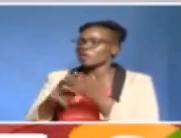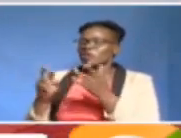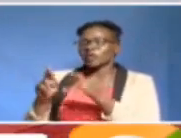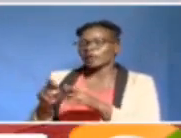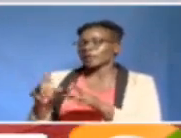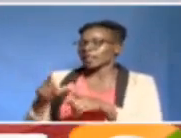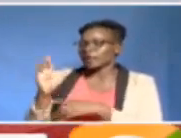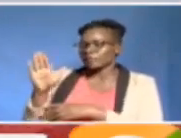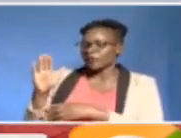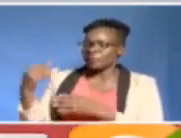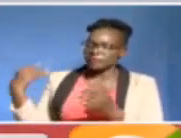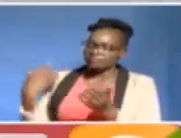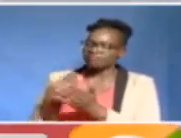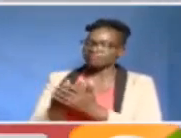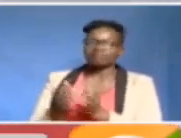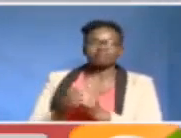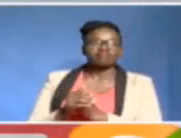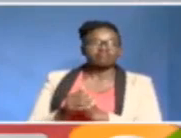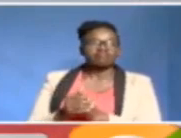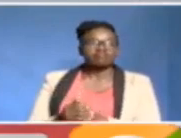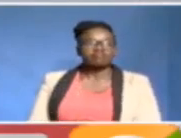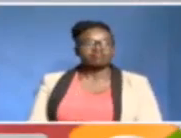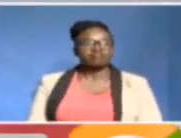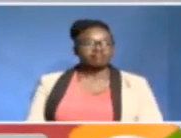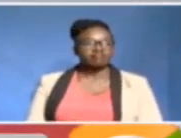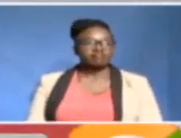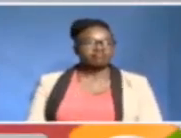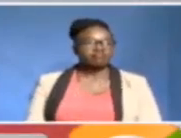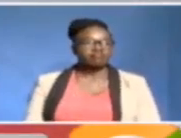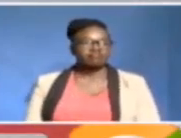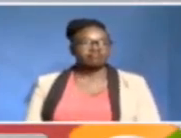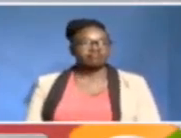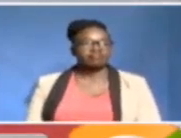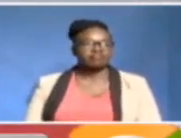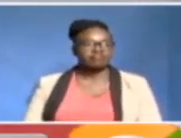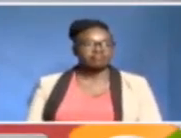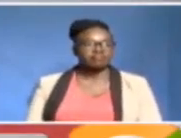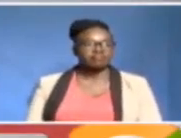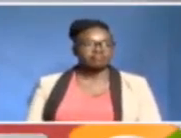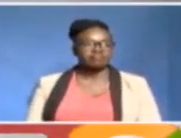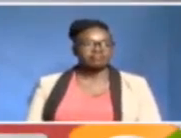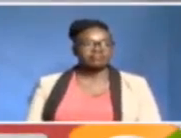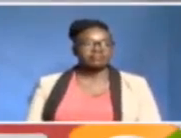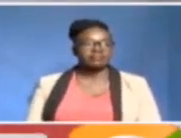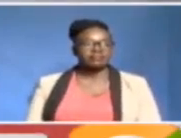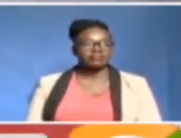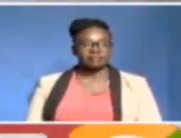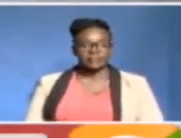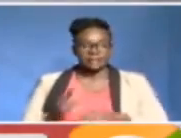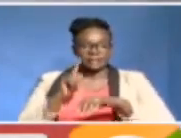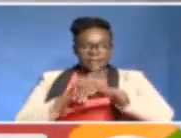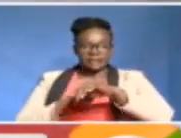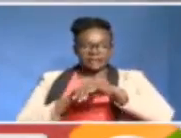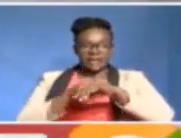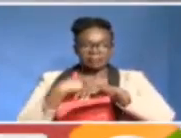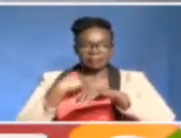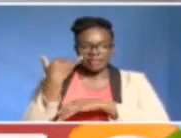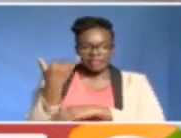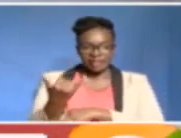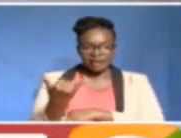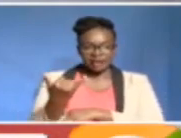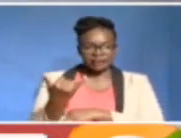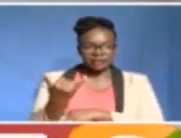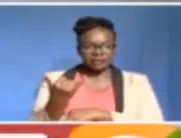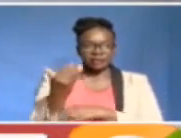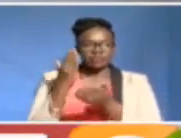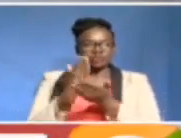there. What was life like? Oh, when I was a young Bridget, I think it started when I was